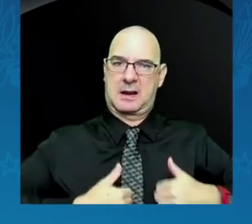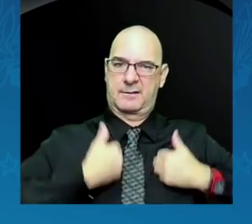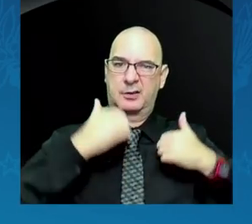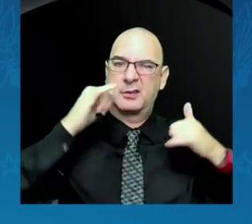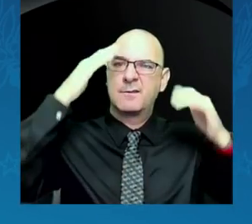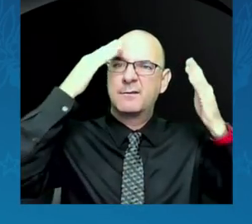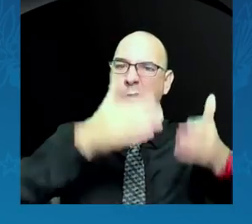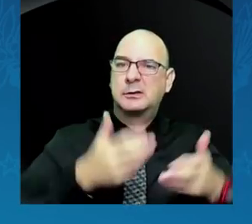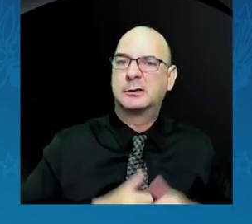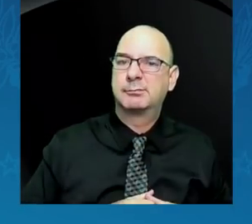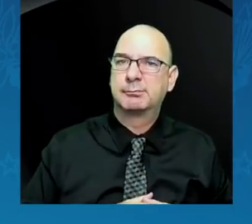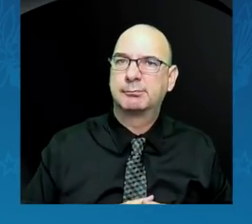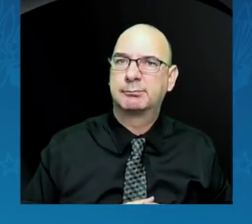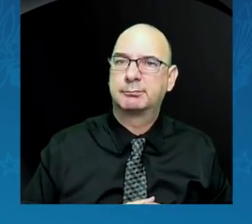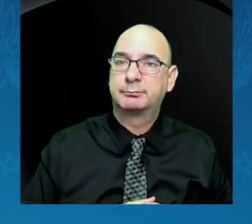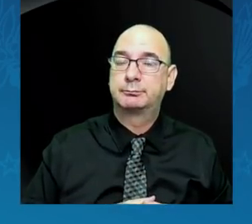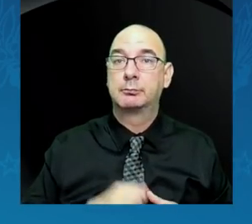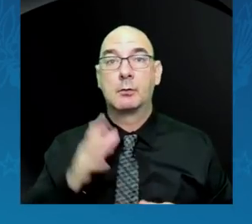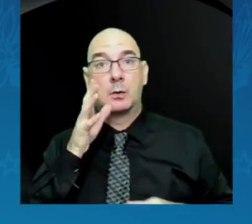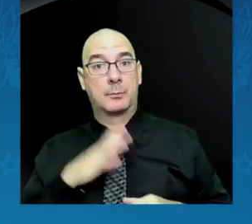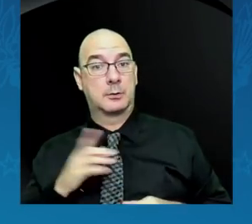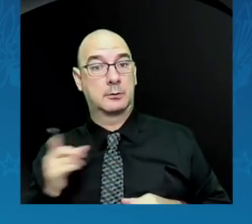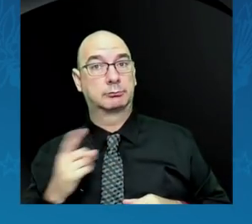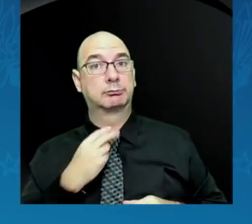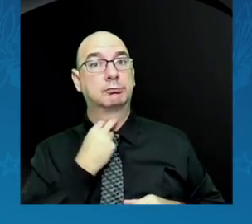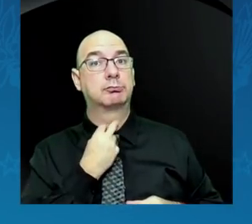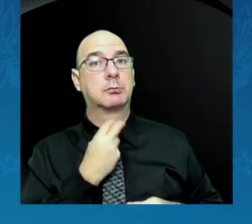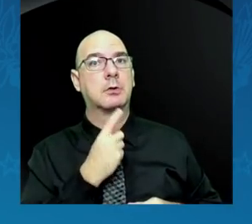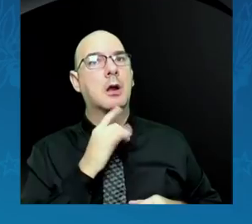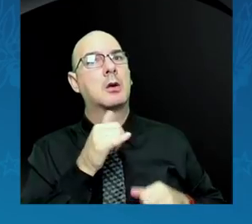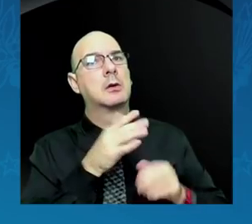from Katie at the New York Times. Katie Rogers.